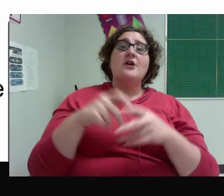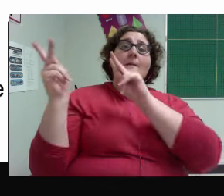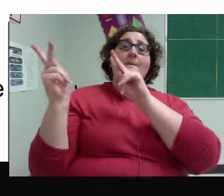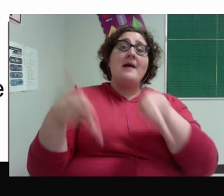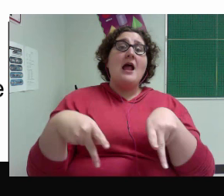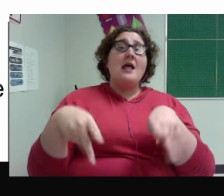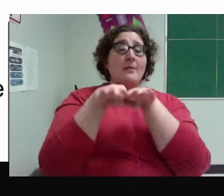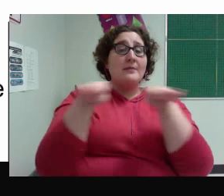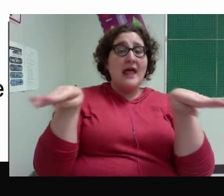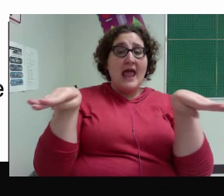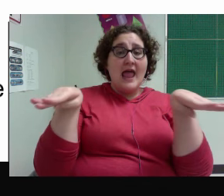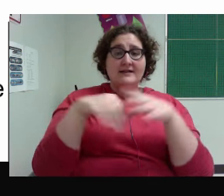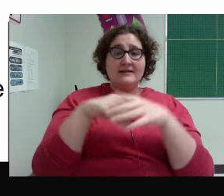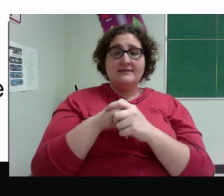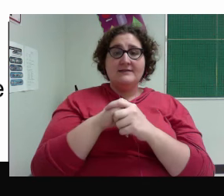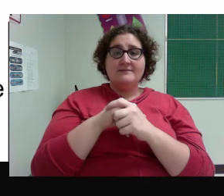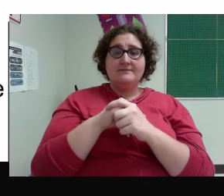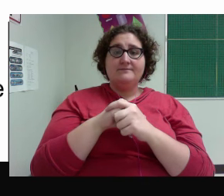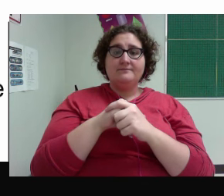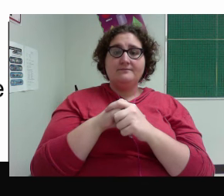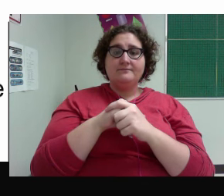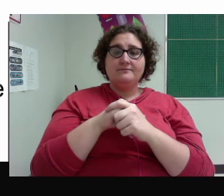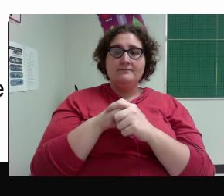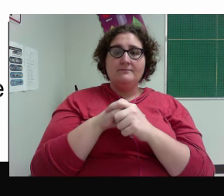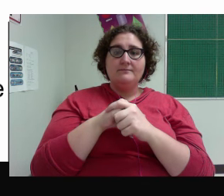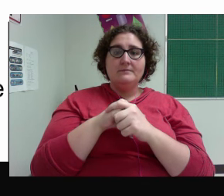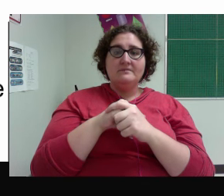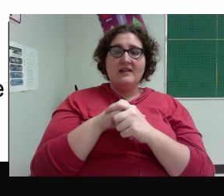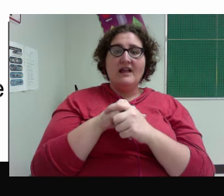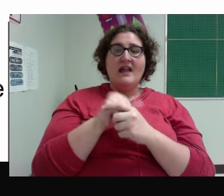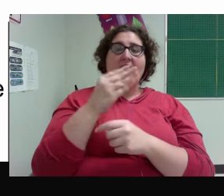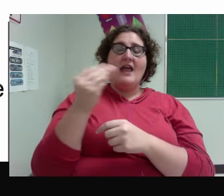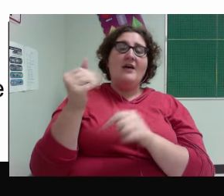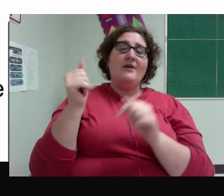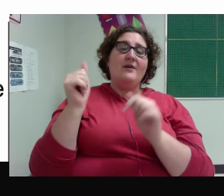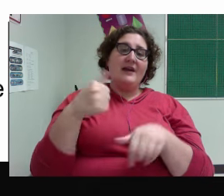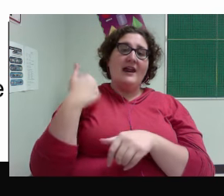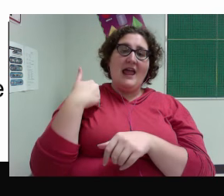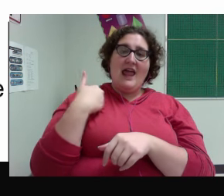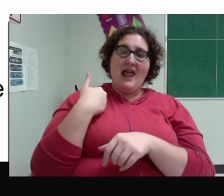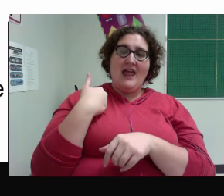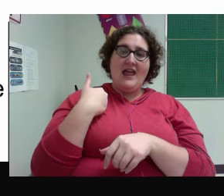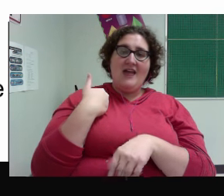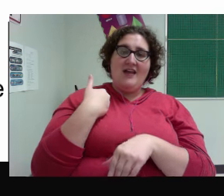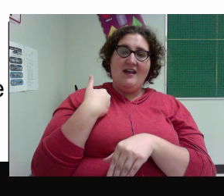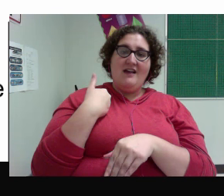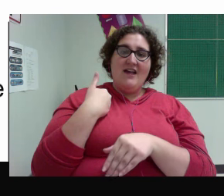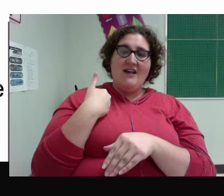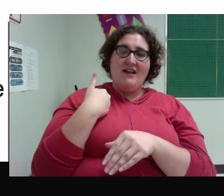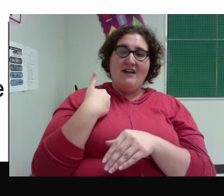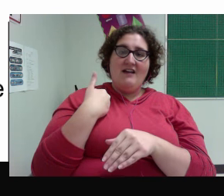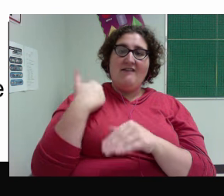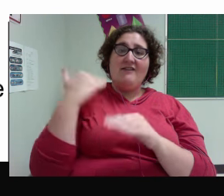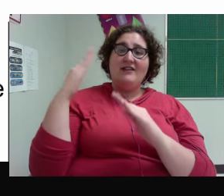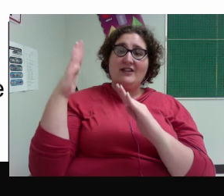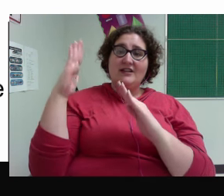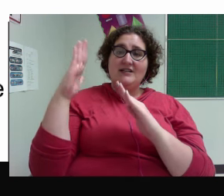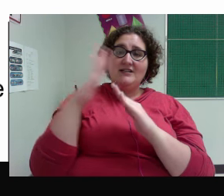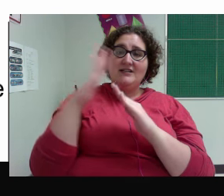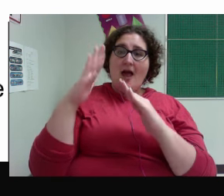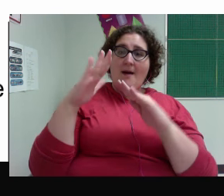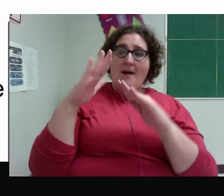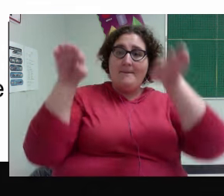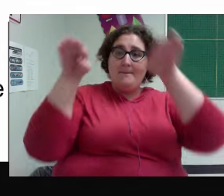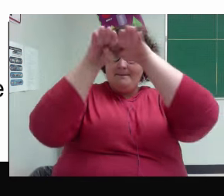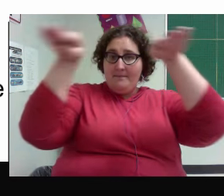planes over here. And we could have the top, and to